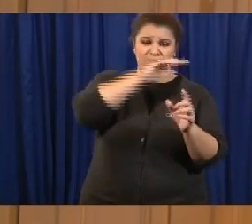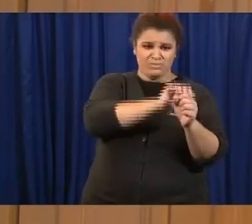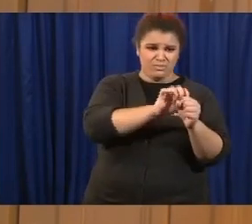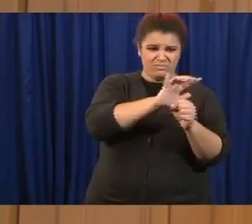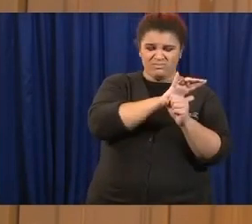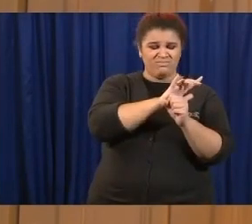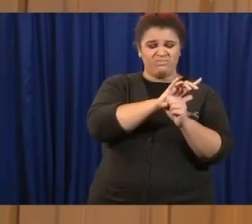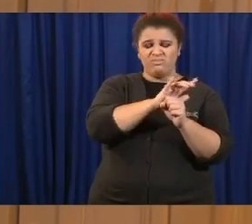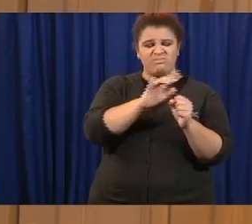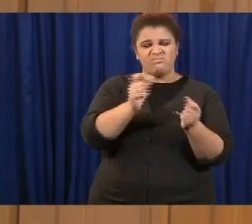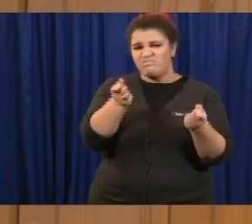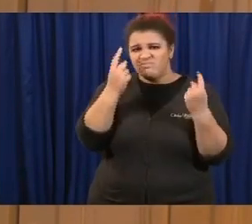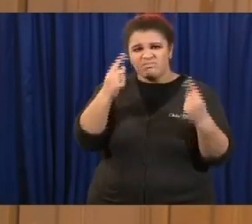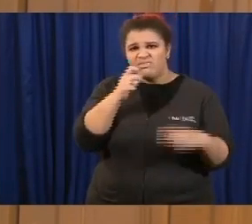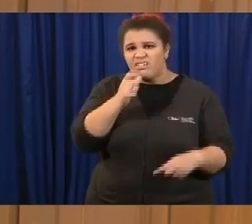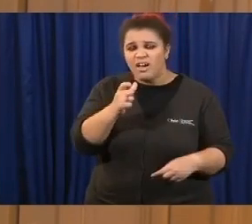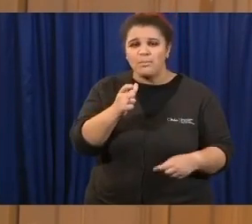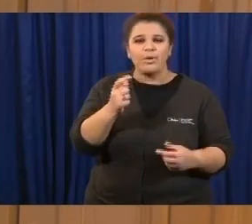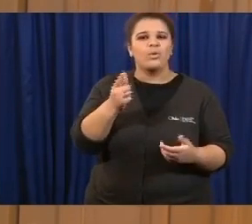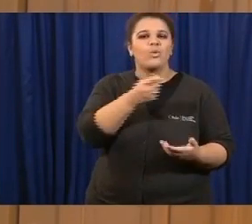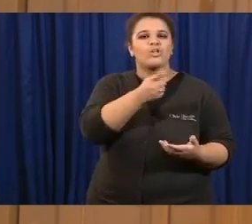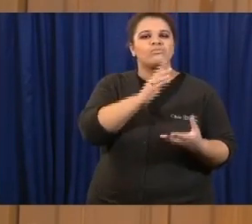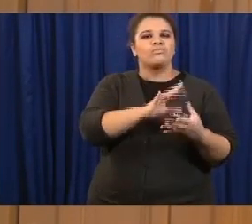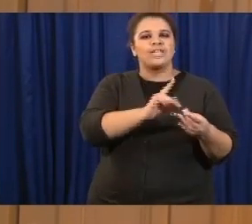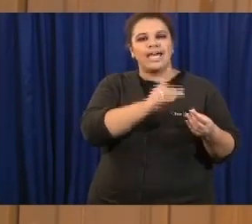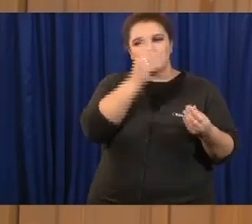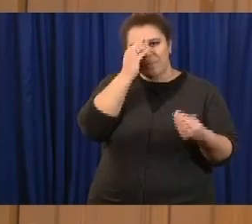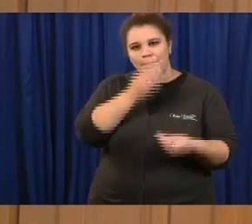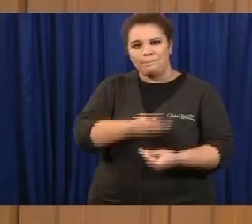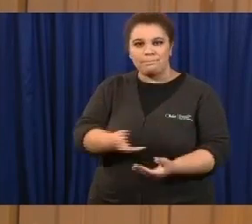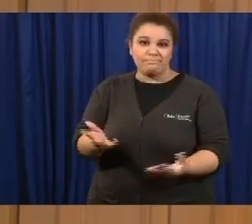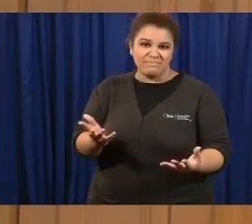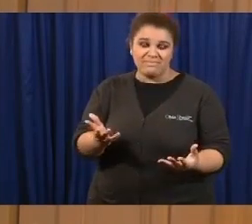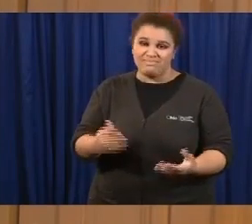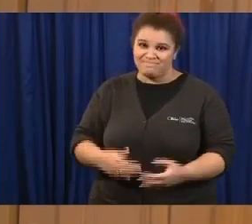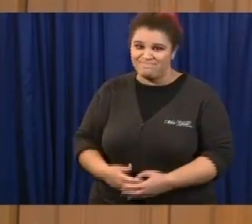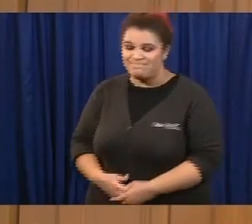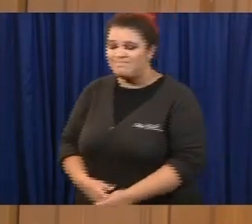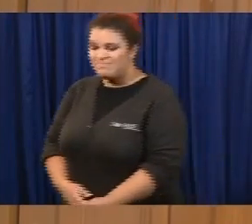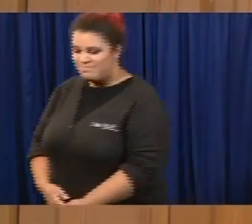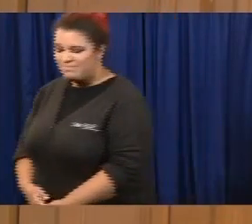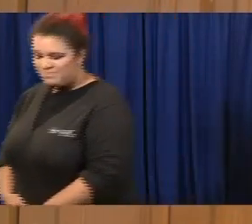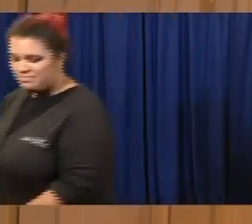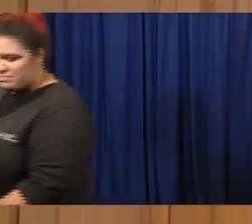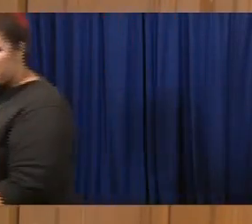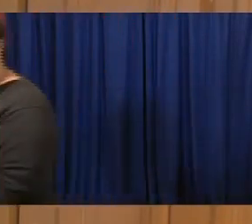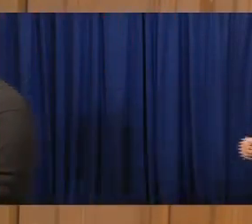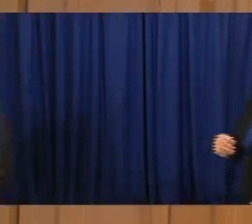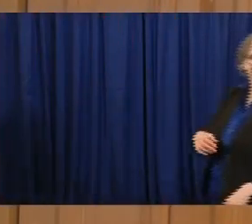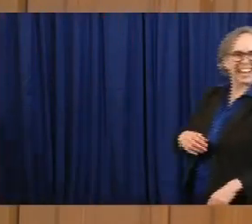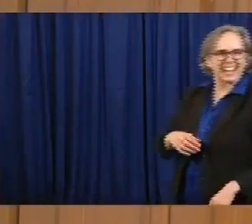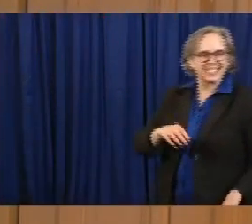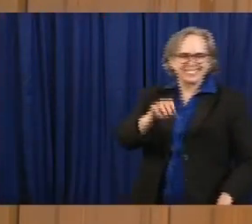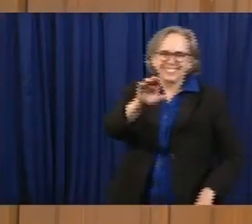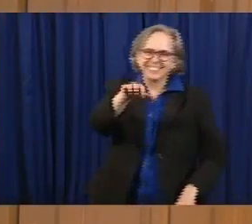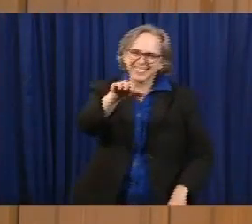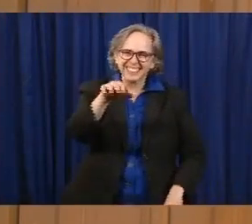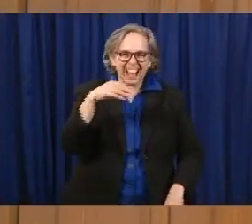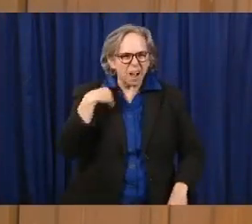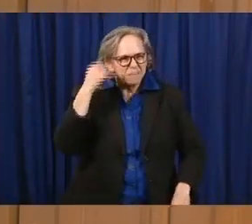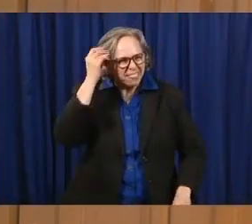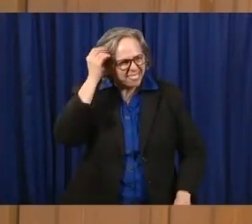last? I've been thinking a lot about that. I have a grandson. He's not quite old enough yet